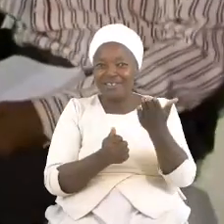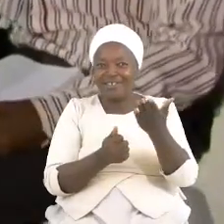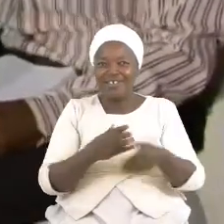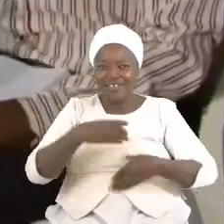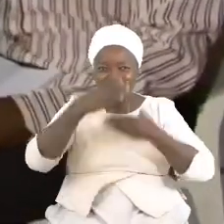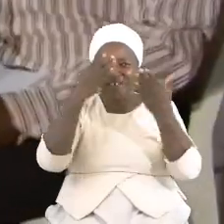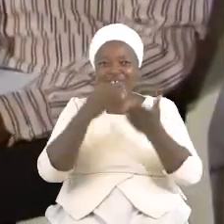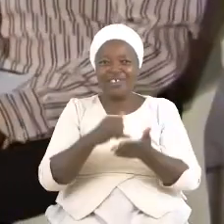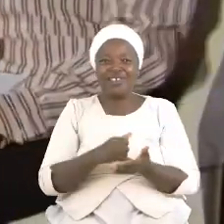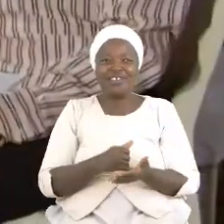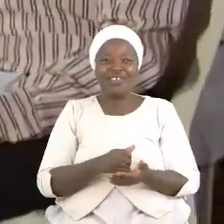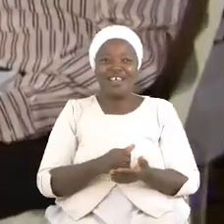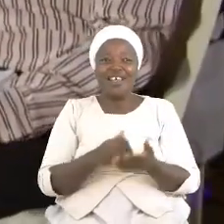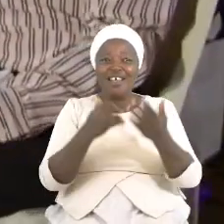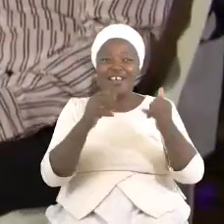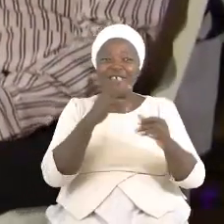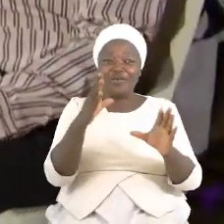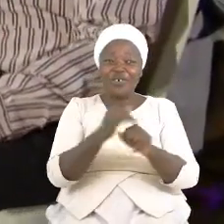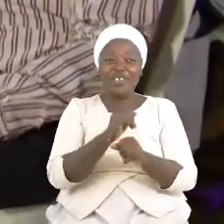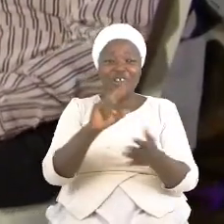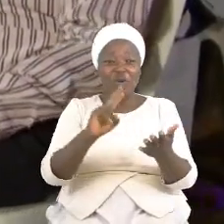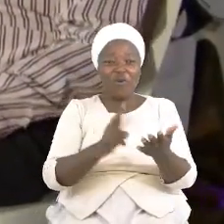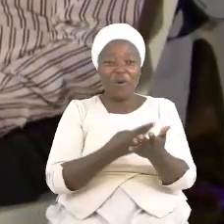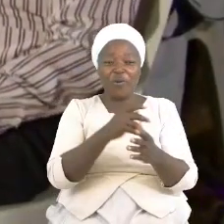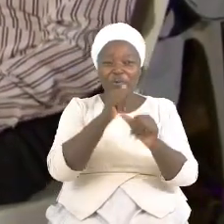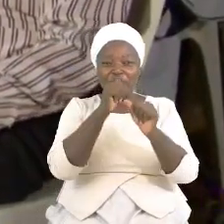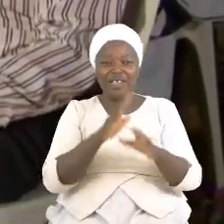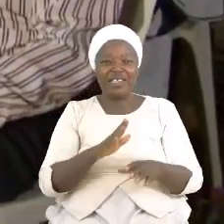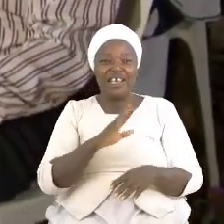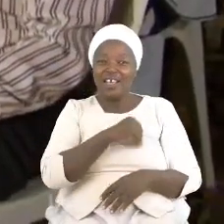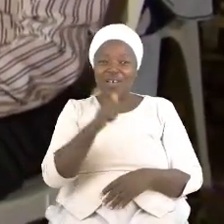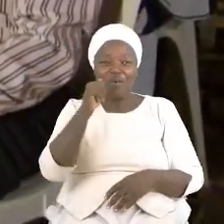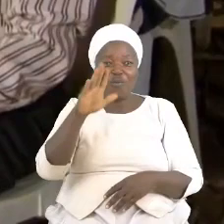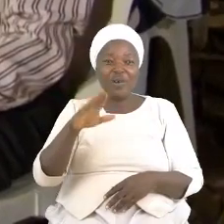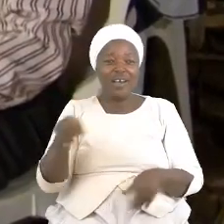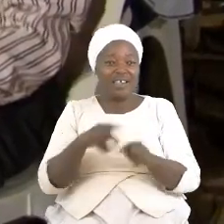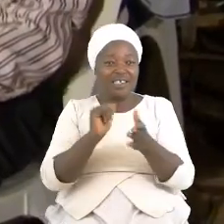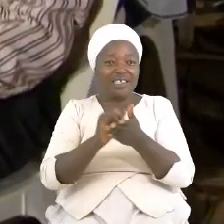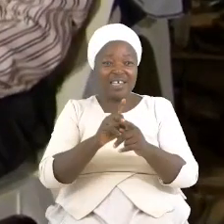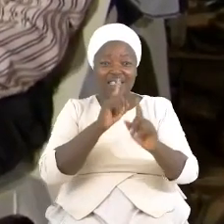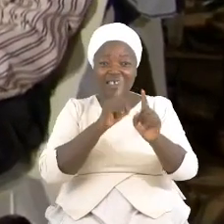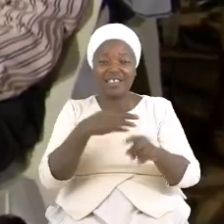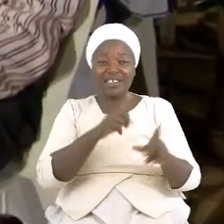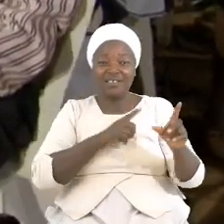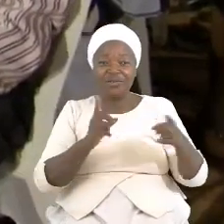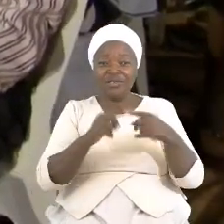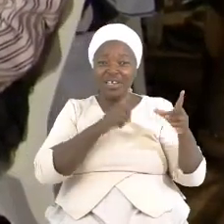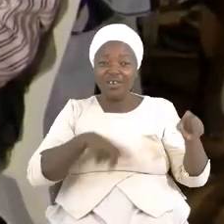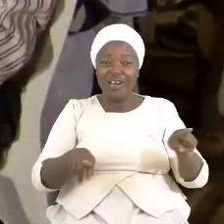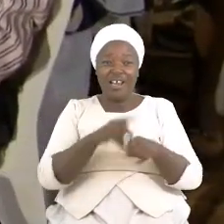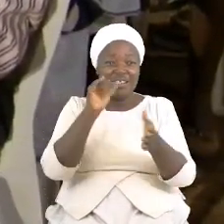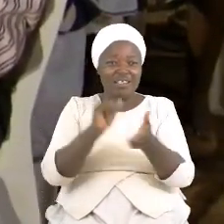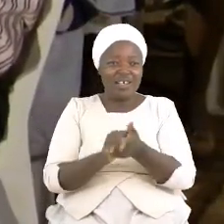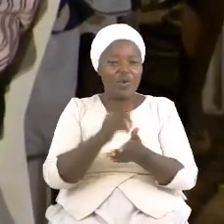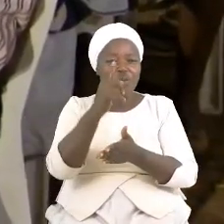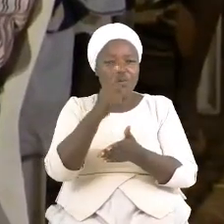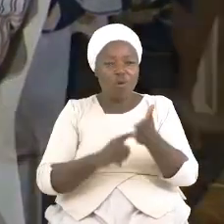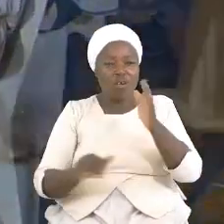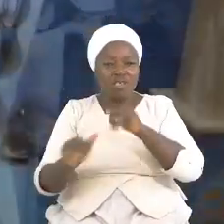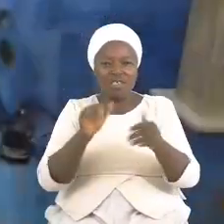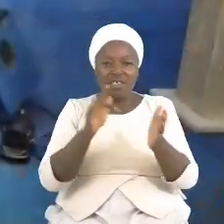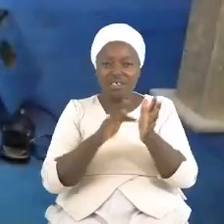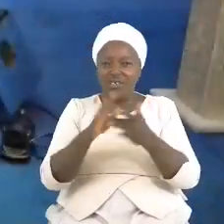Now you've got double blessing. A woman like that, that responded to the Lord like that, what did Jesus say? Look at